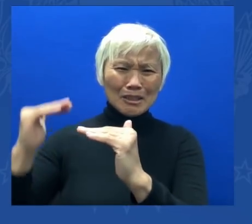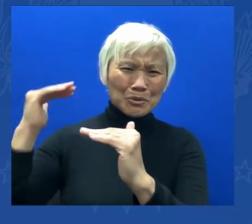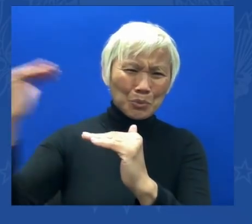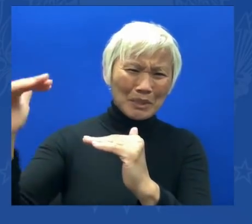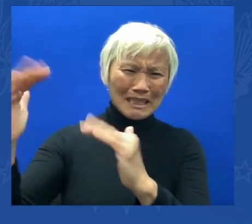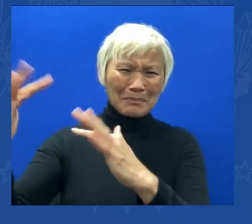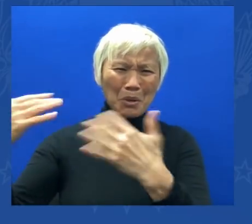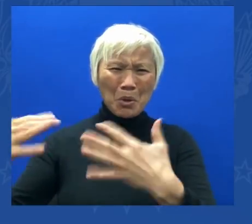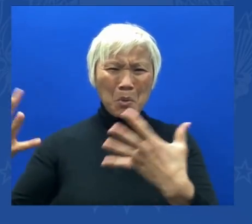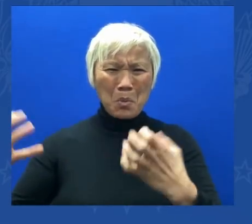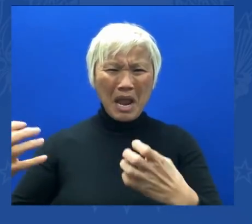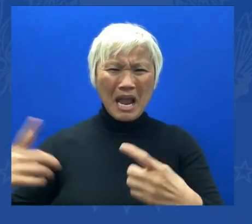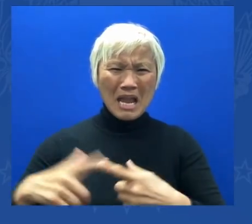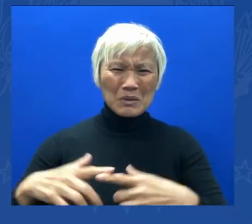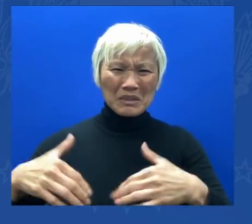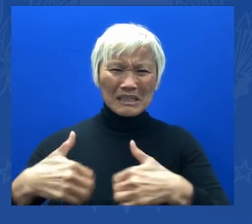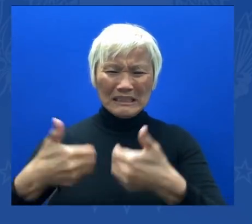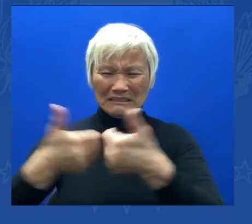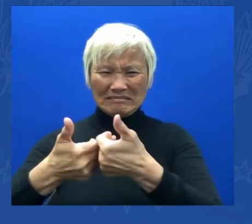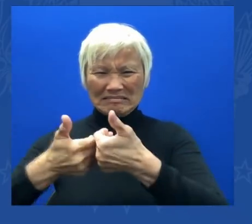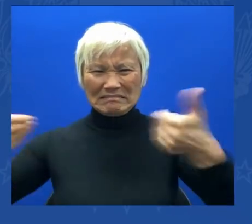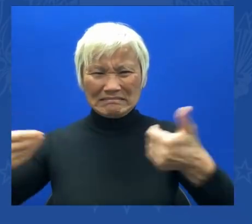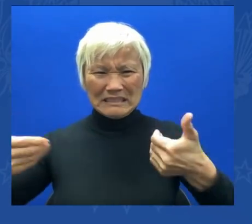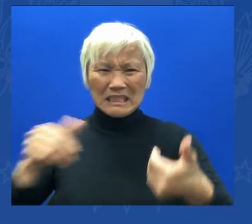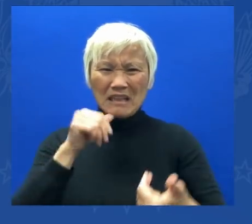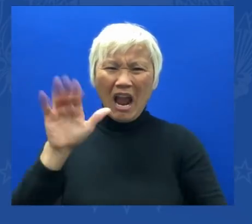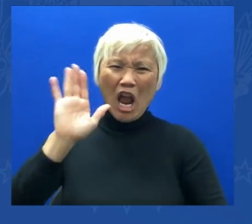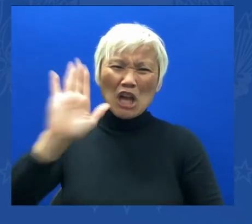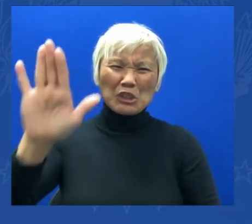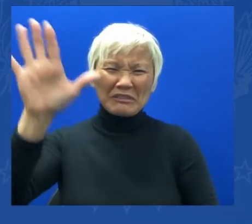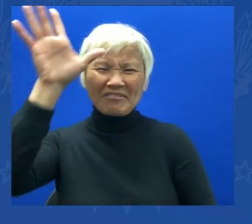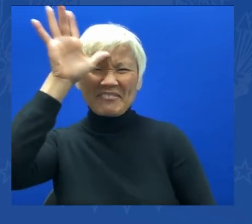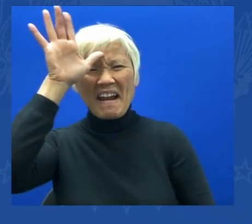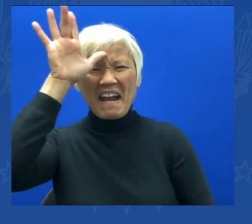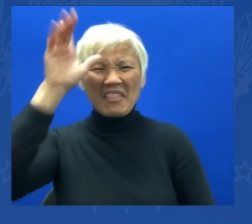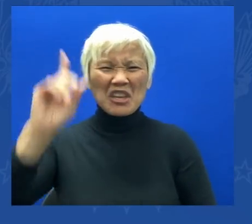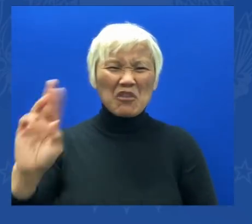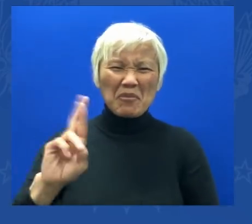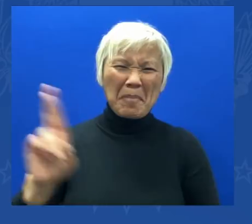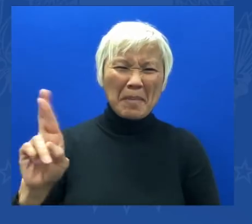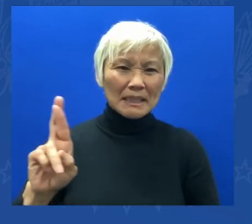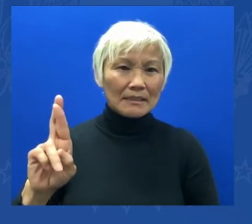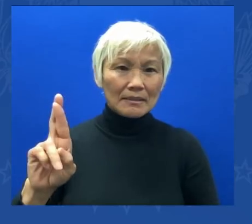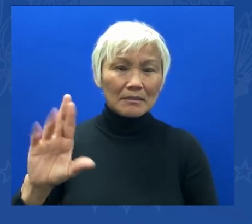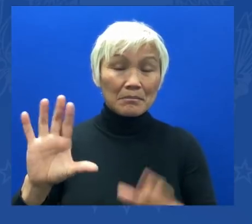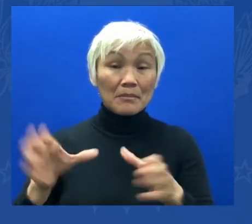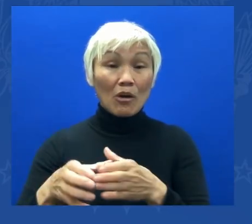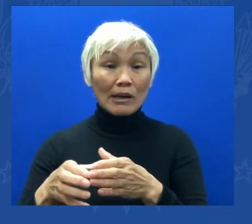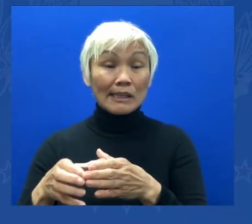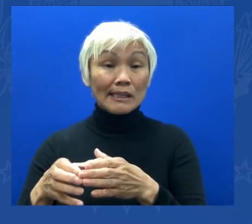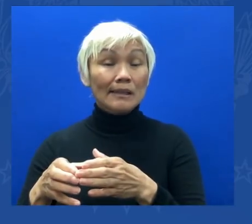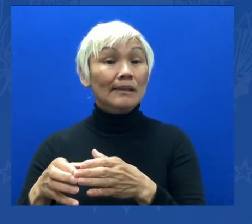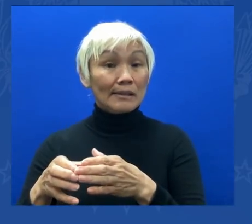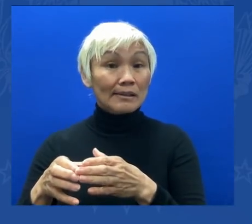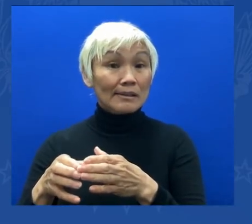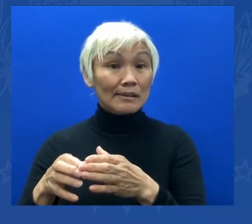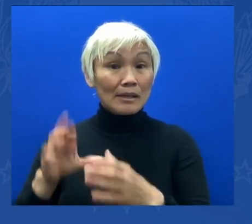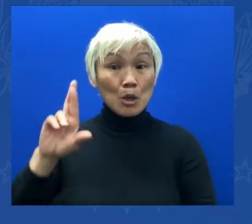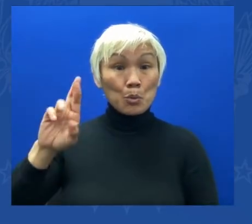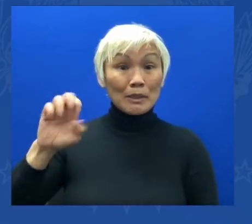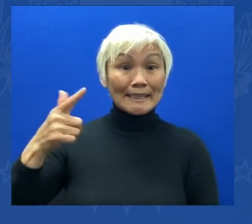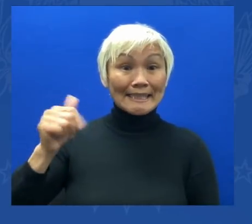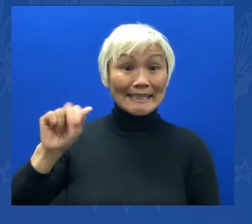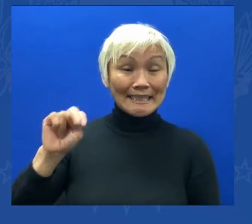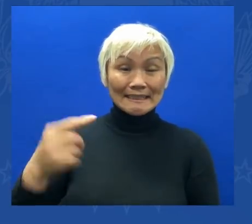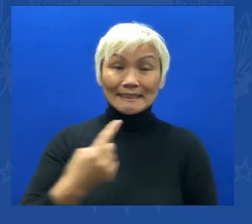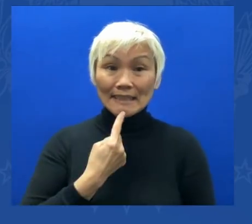father's Republican Party. Ronald Reagan said, "Mr. Gorbachev, tear this wall down." Today's Republicans say,